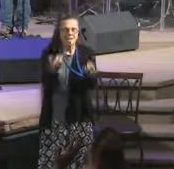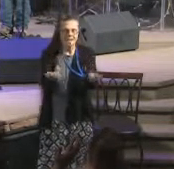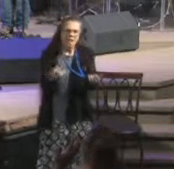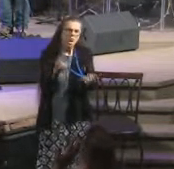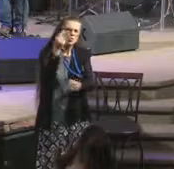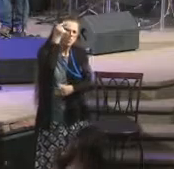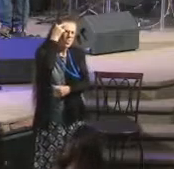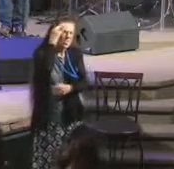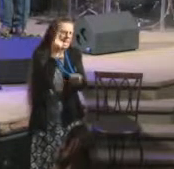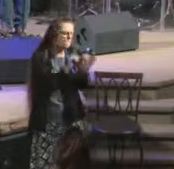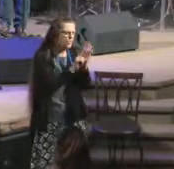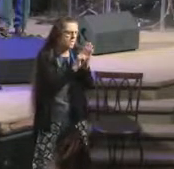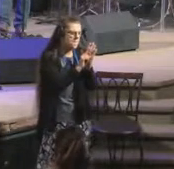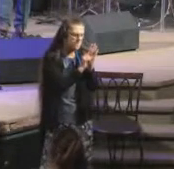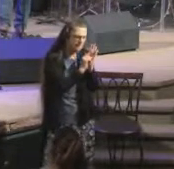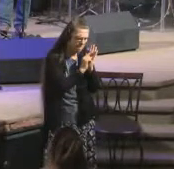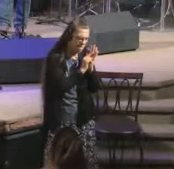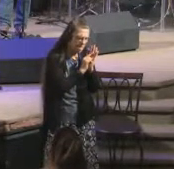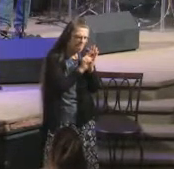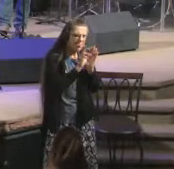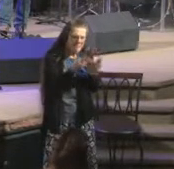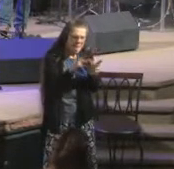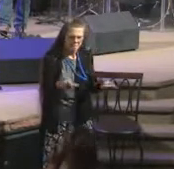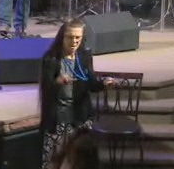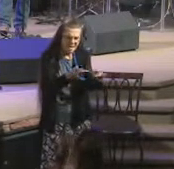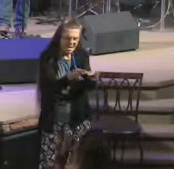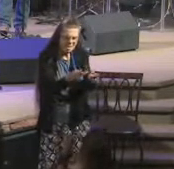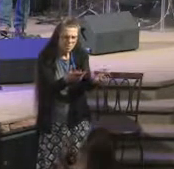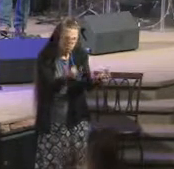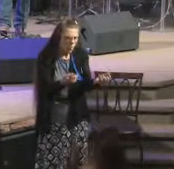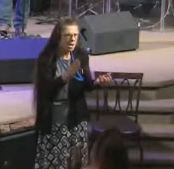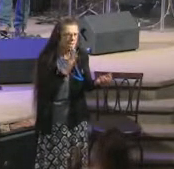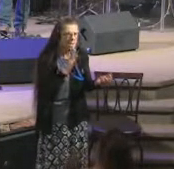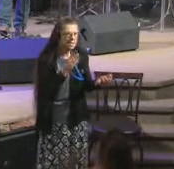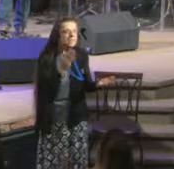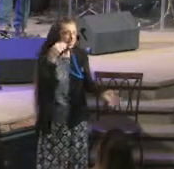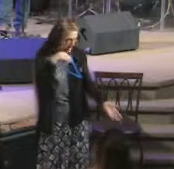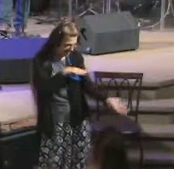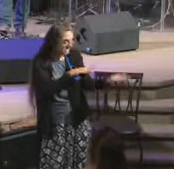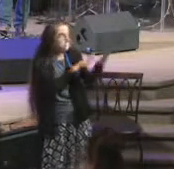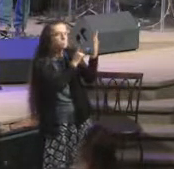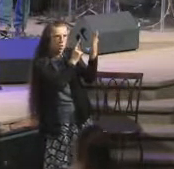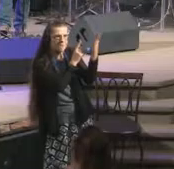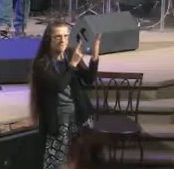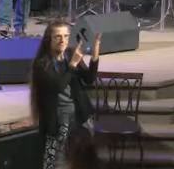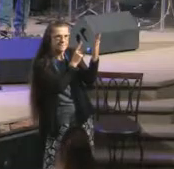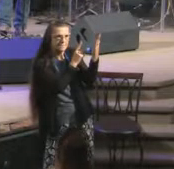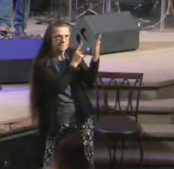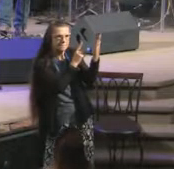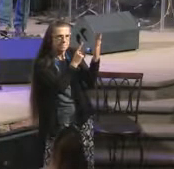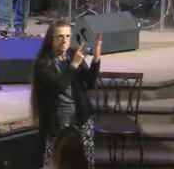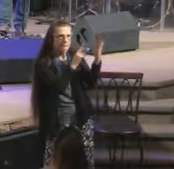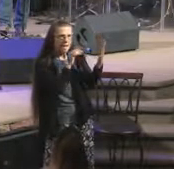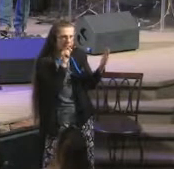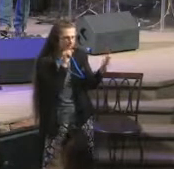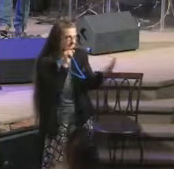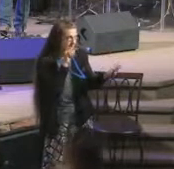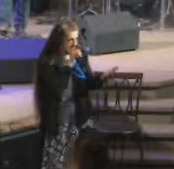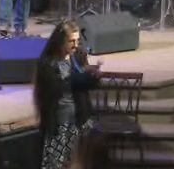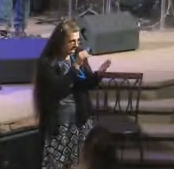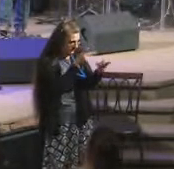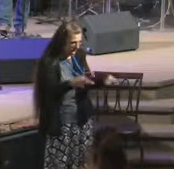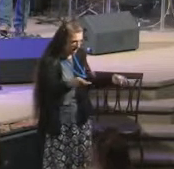Consider for a moment that place we're wanting to be is right in His presence. It's at that place where